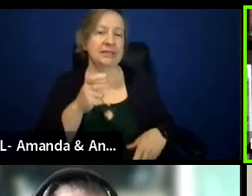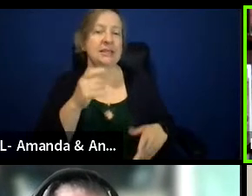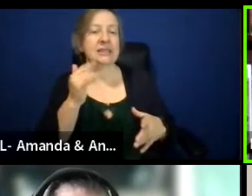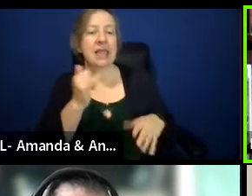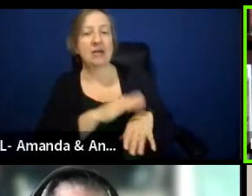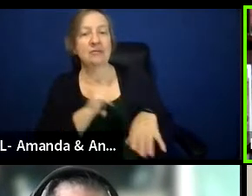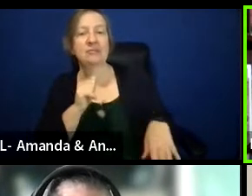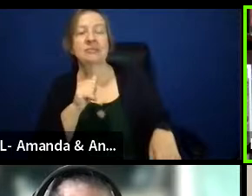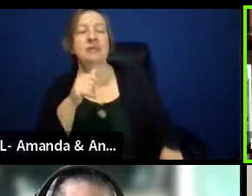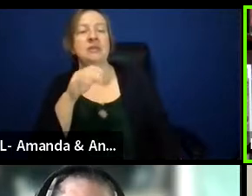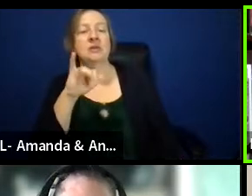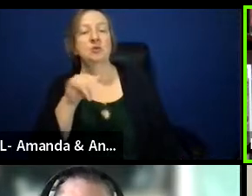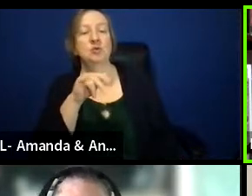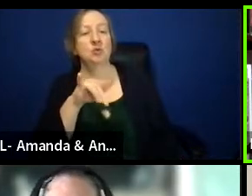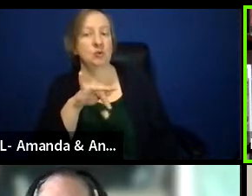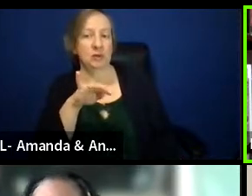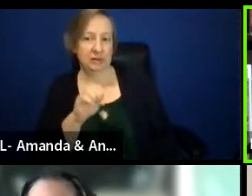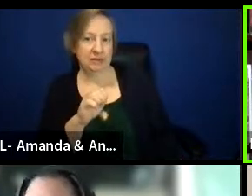next.